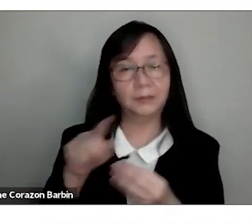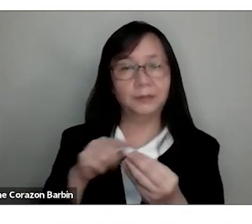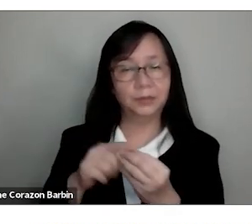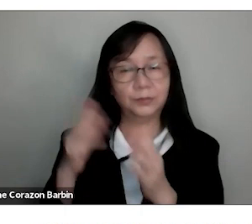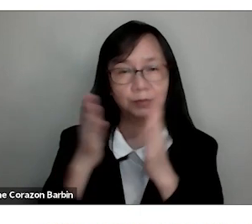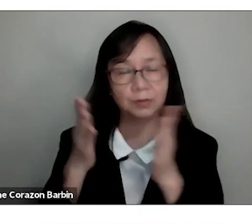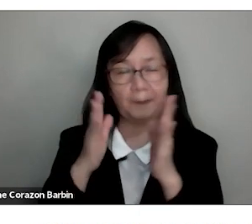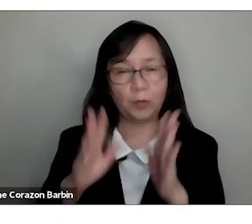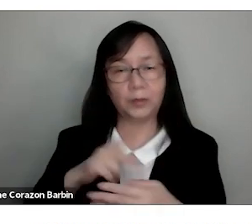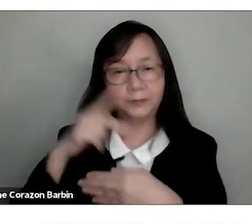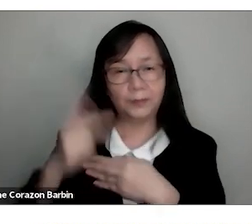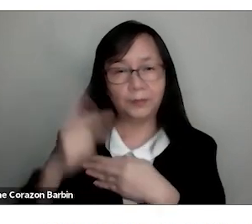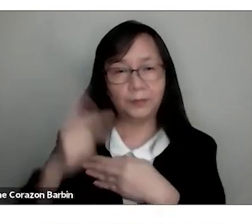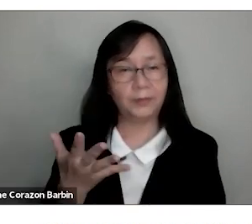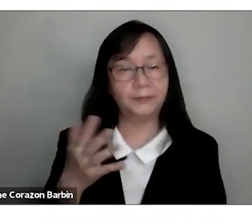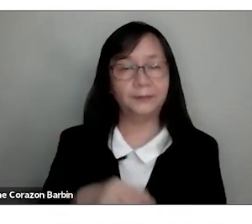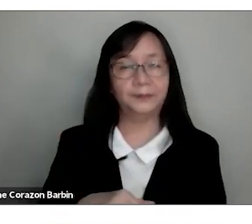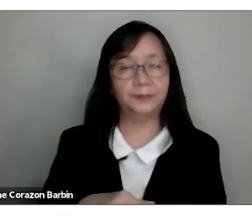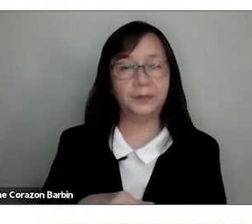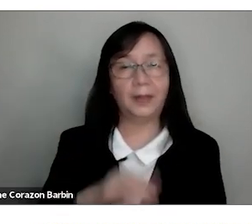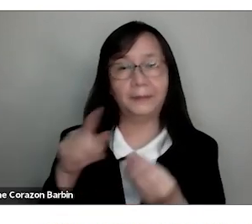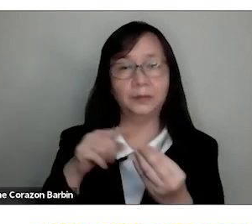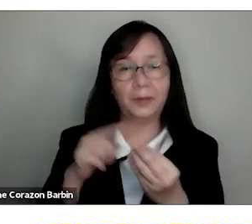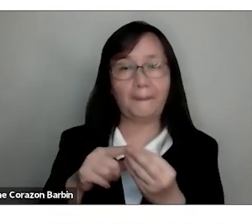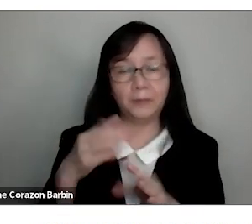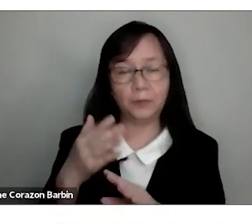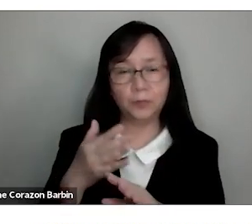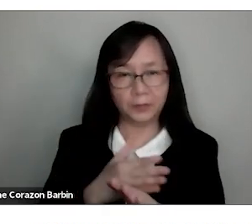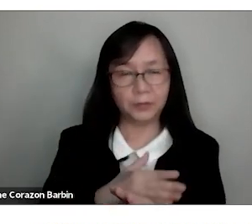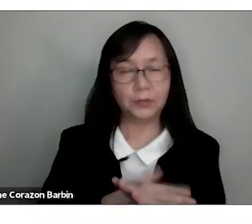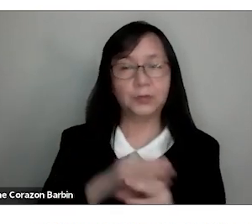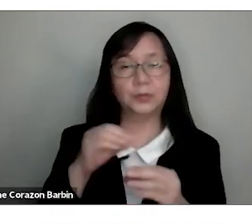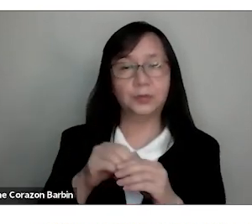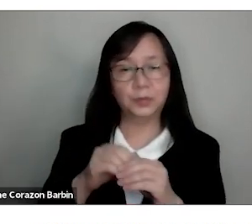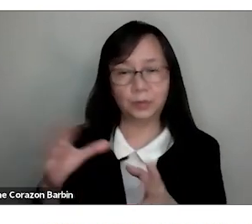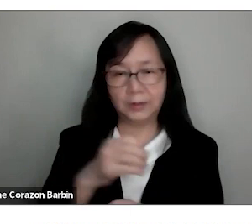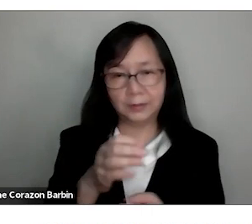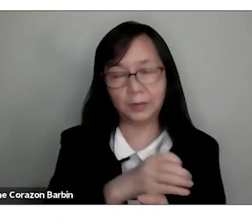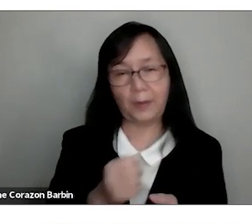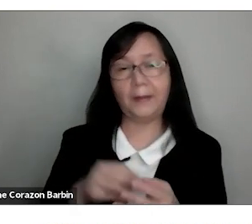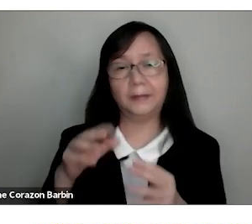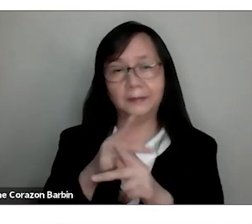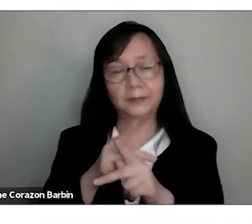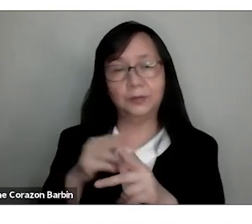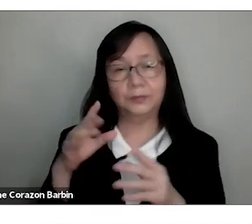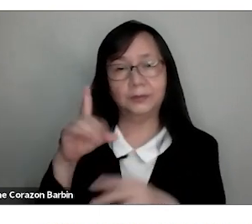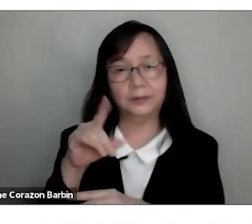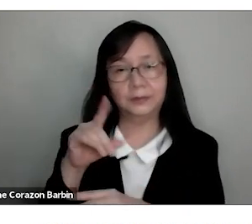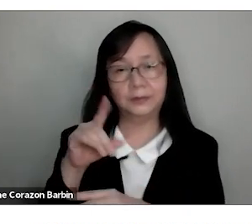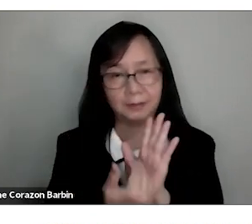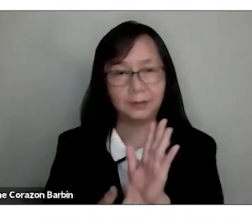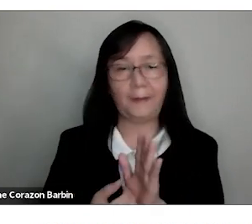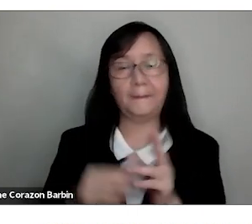programs. 5 is about the improvements in the collection and monitoring of data. 6 is about